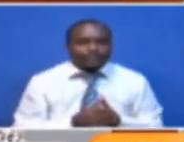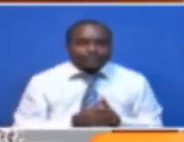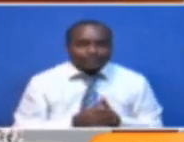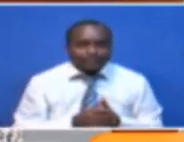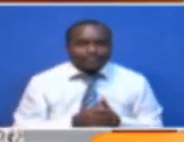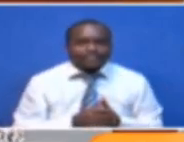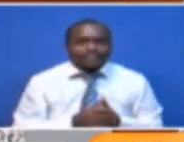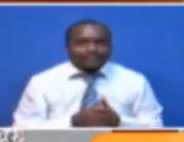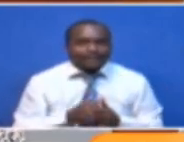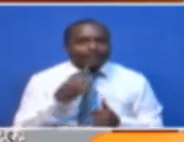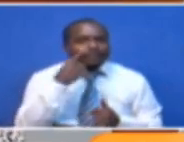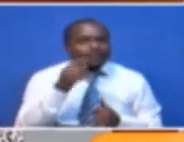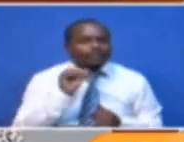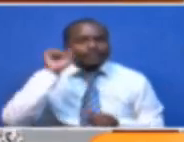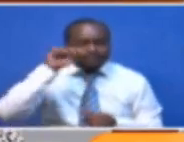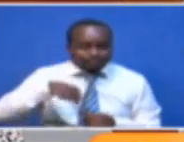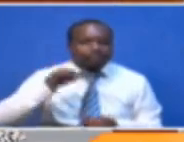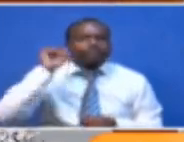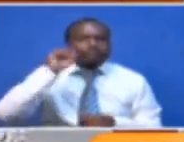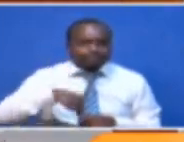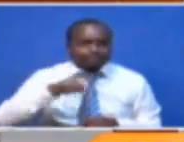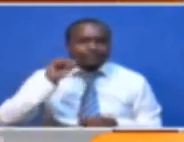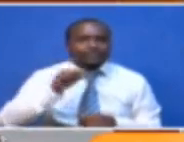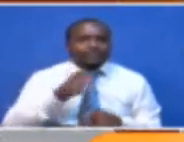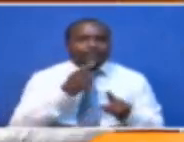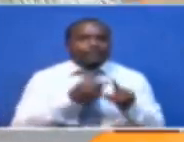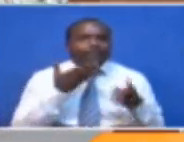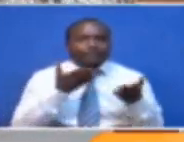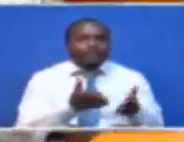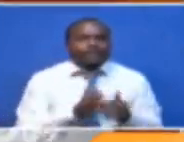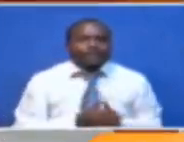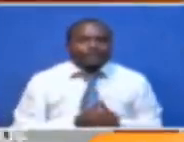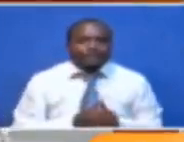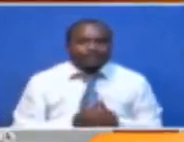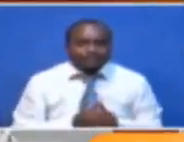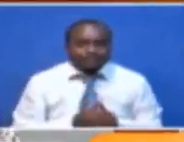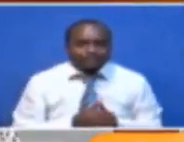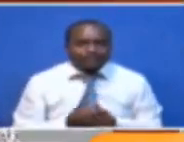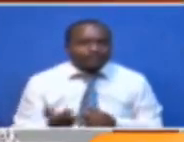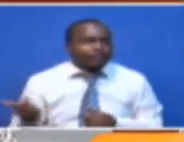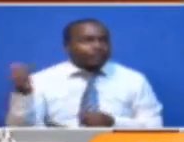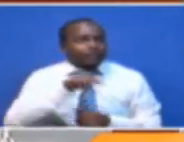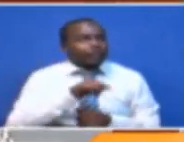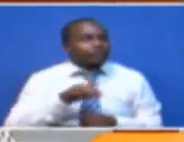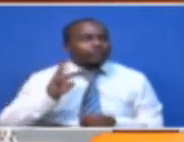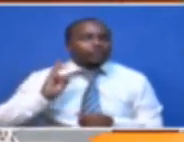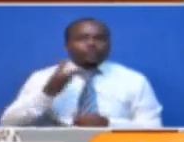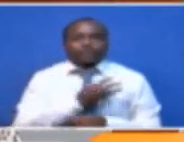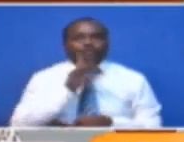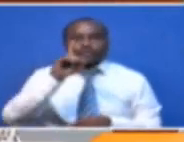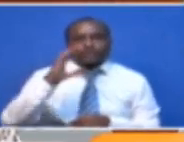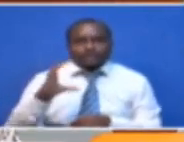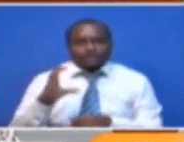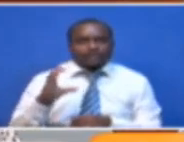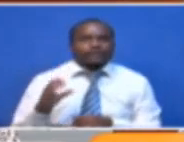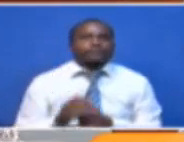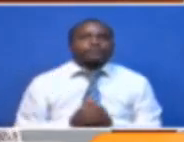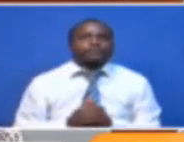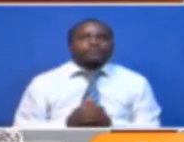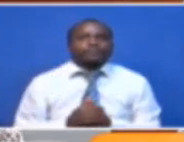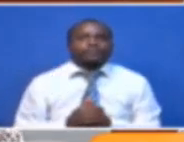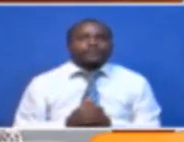I could see it doing like this. Yeah. Yes. From there, we went to Washington. Okay. We